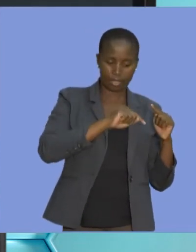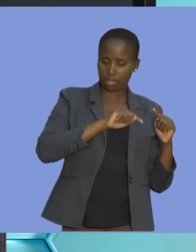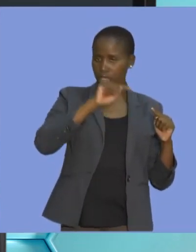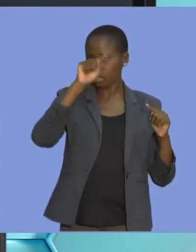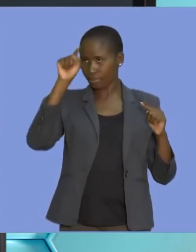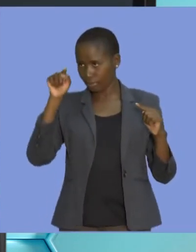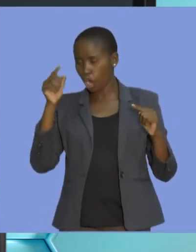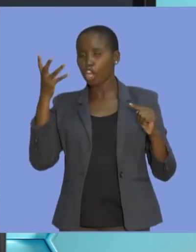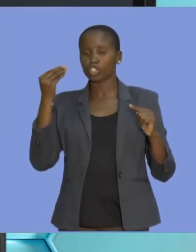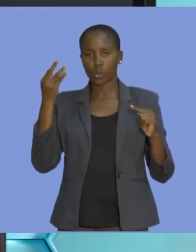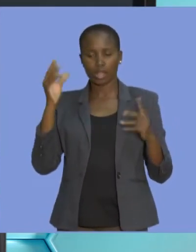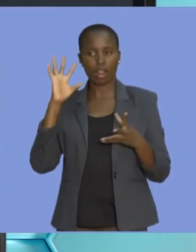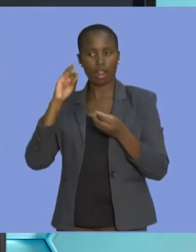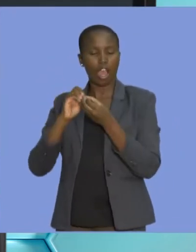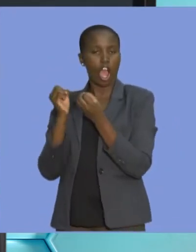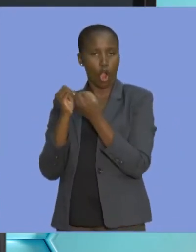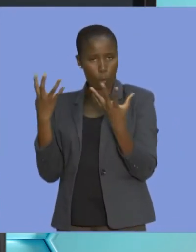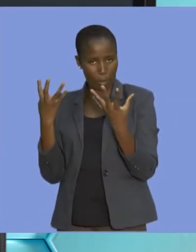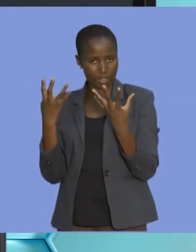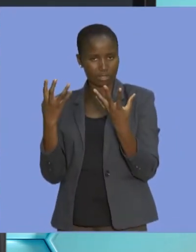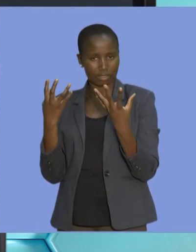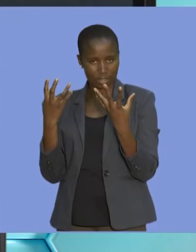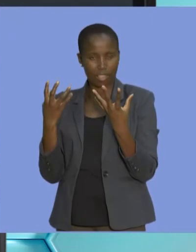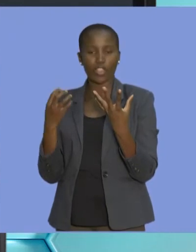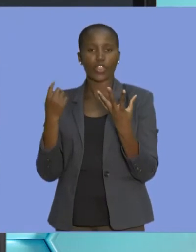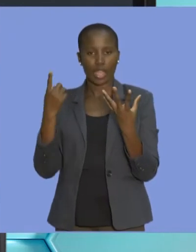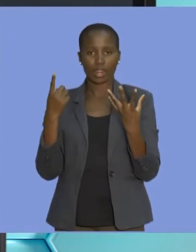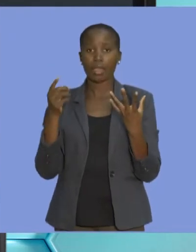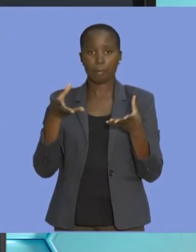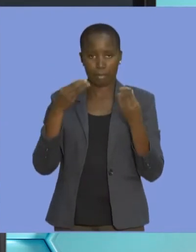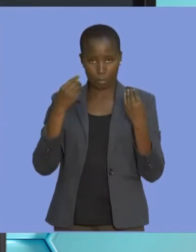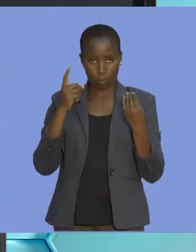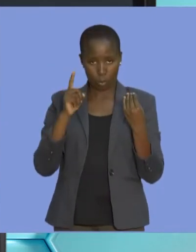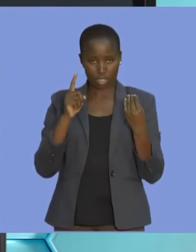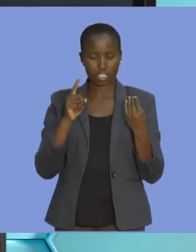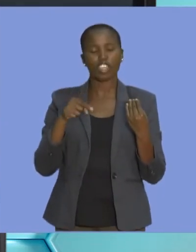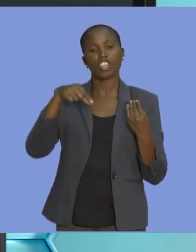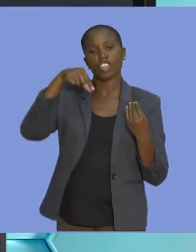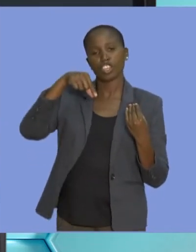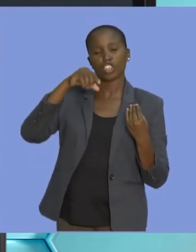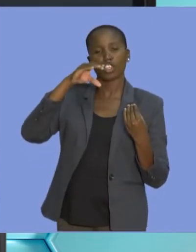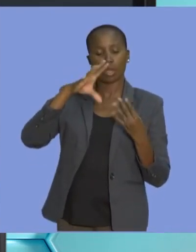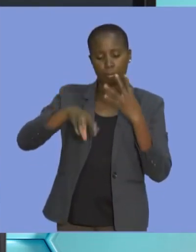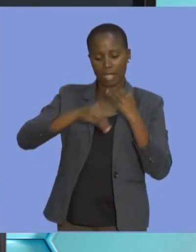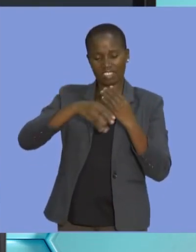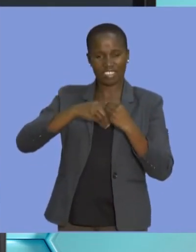all the points, then we connect with the solid line. We get the cumulative frequency or ogive. Ogive